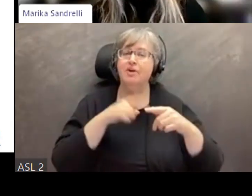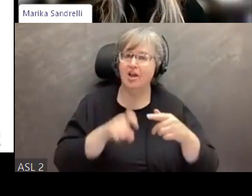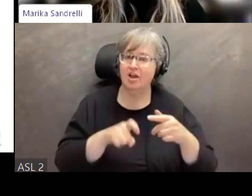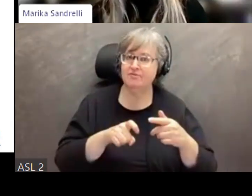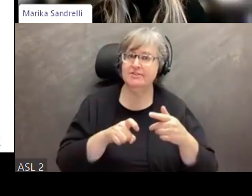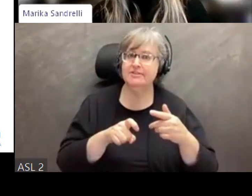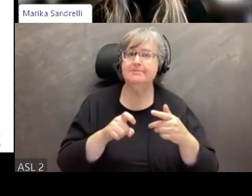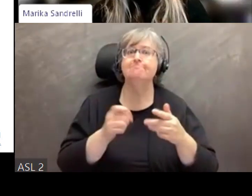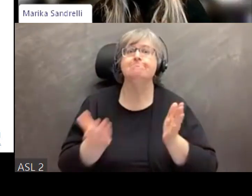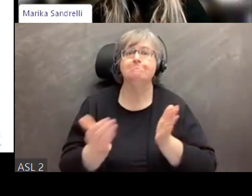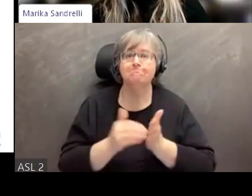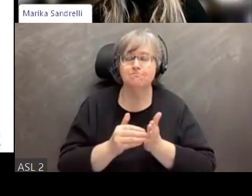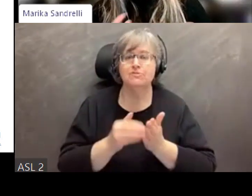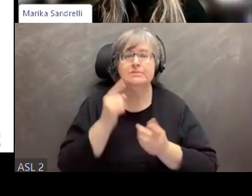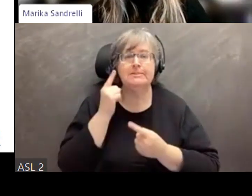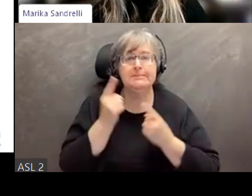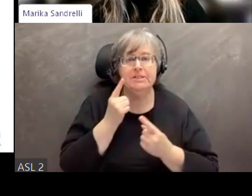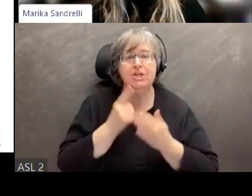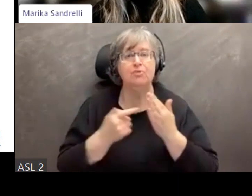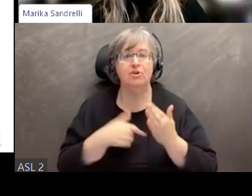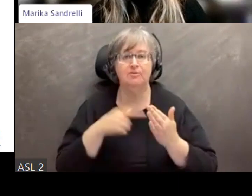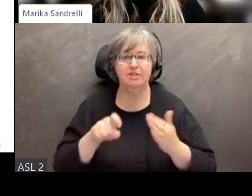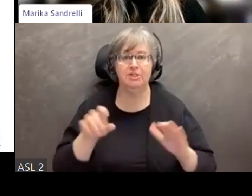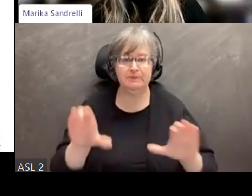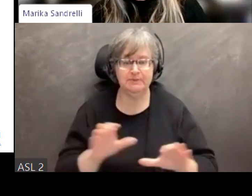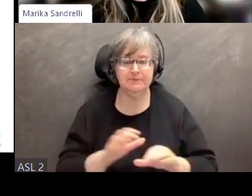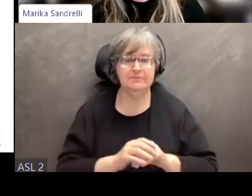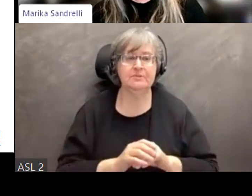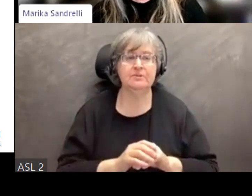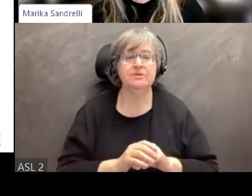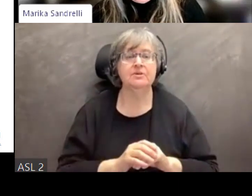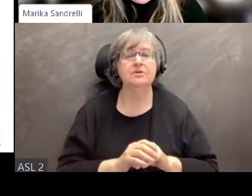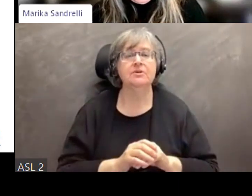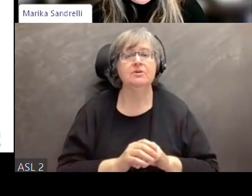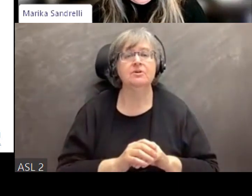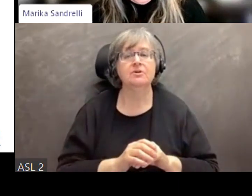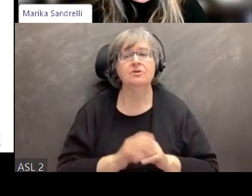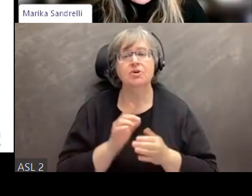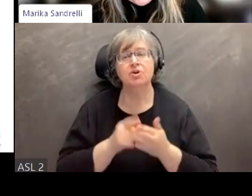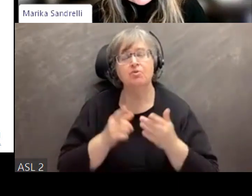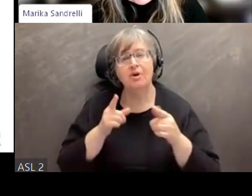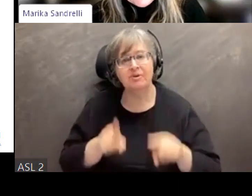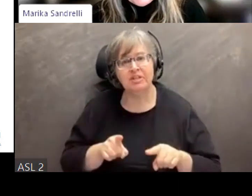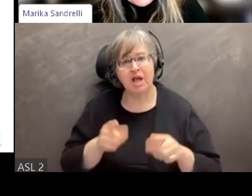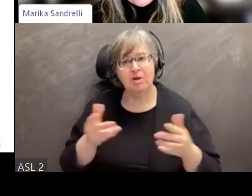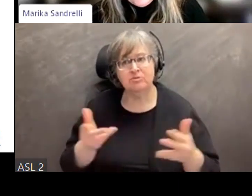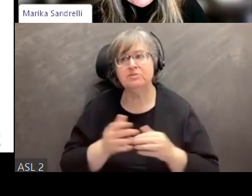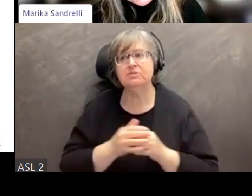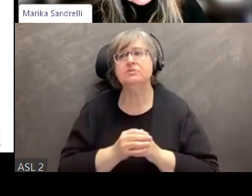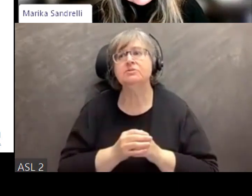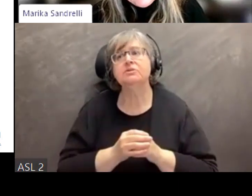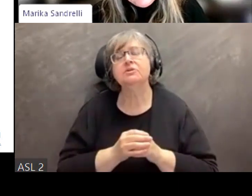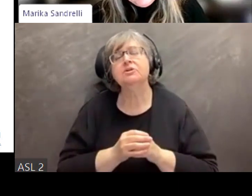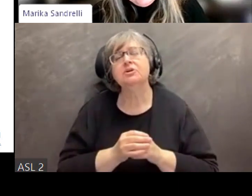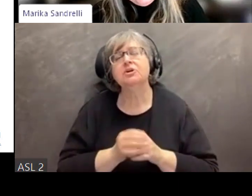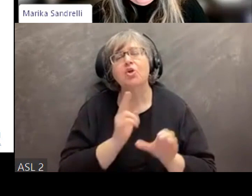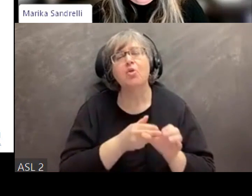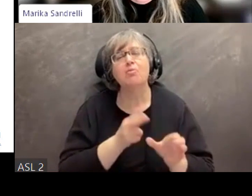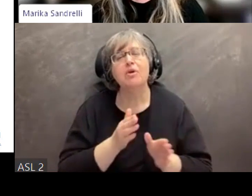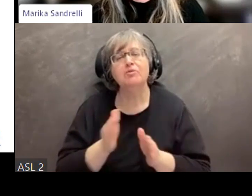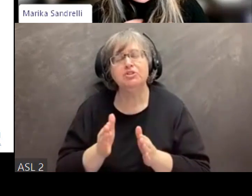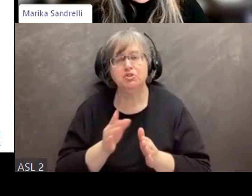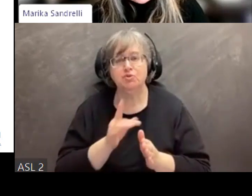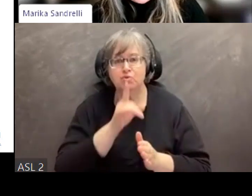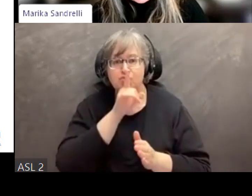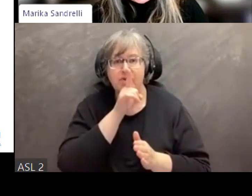to stop and we have to revisit what we need to do. So what was happening was